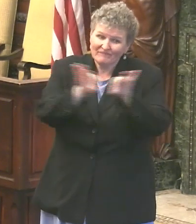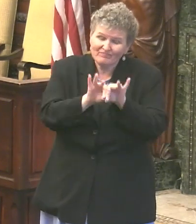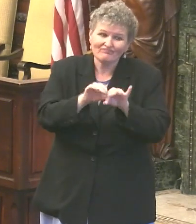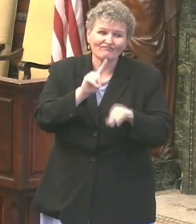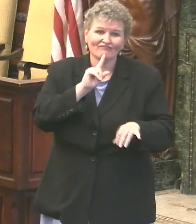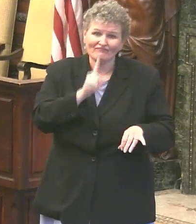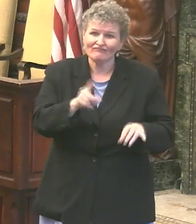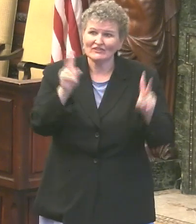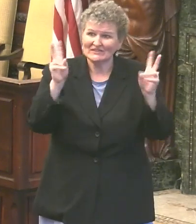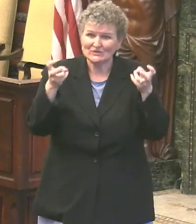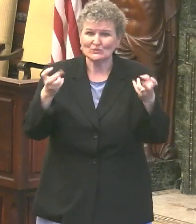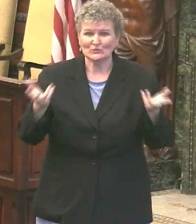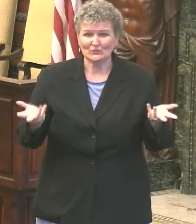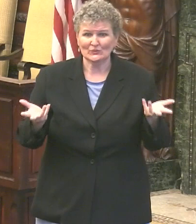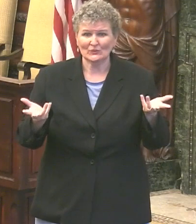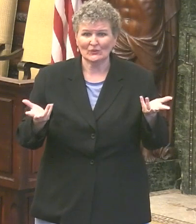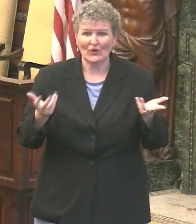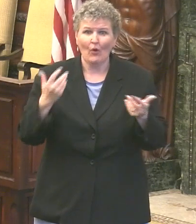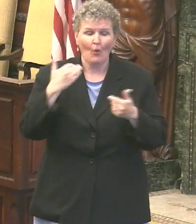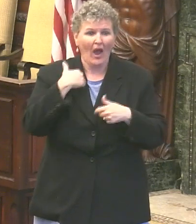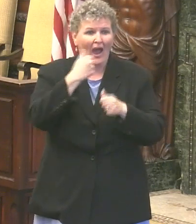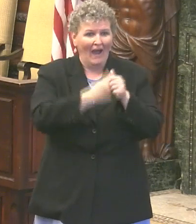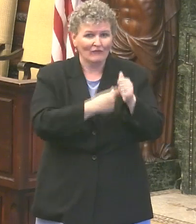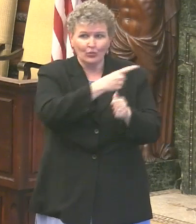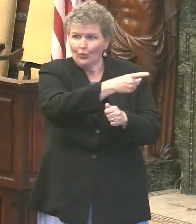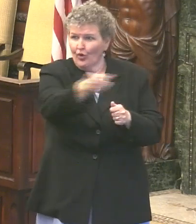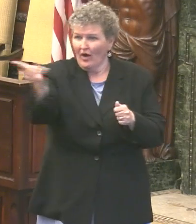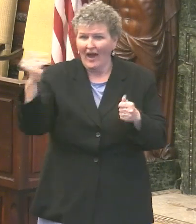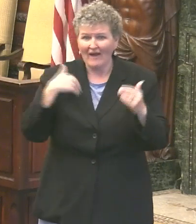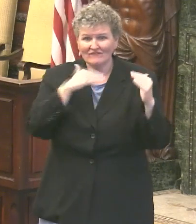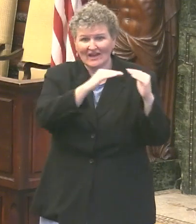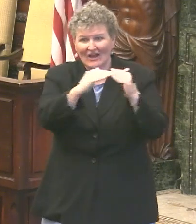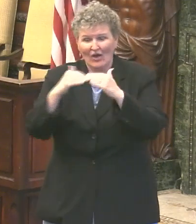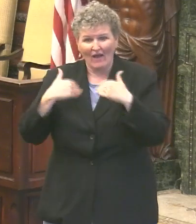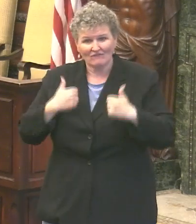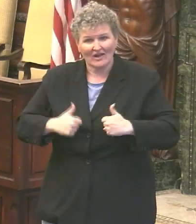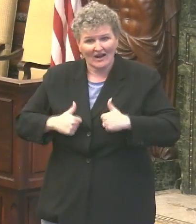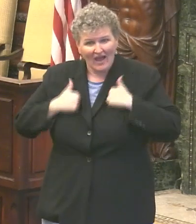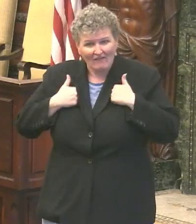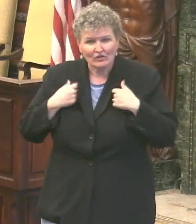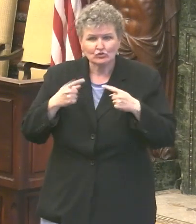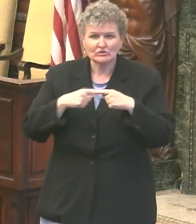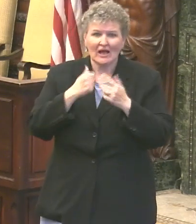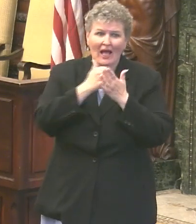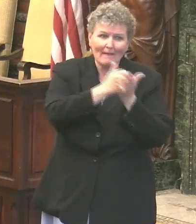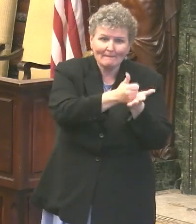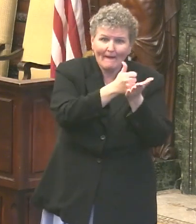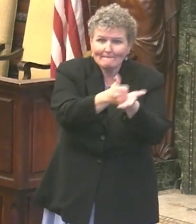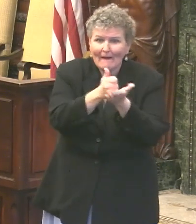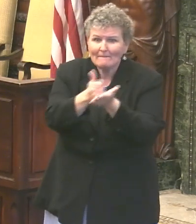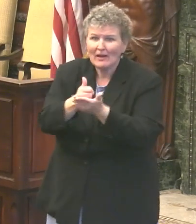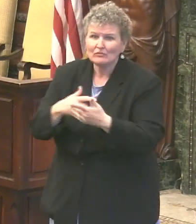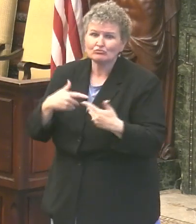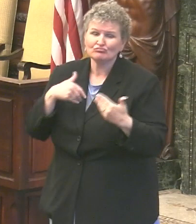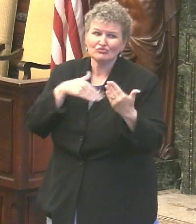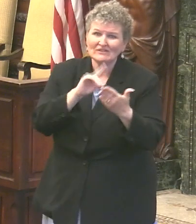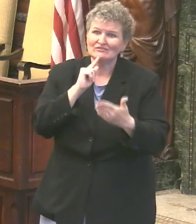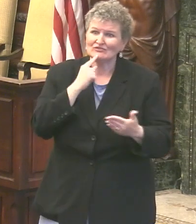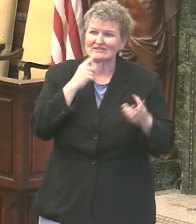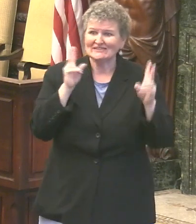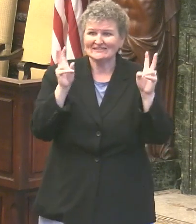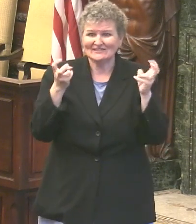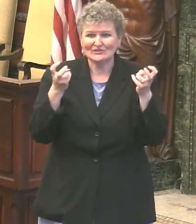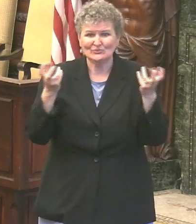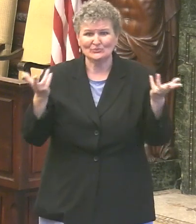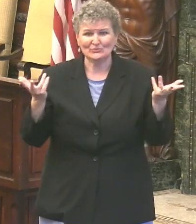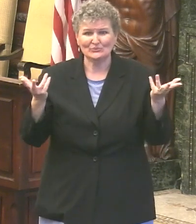to have equity in their lives, then we got to try to help address this issue. So I consider